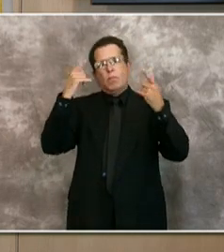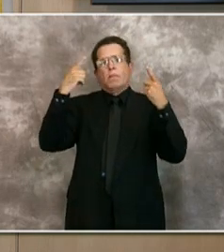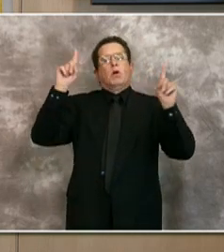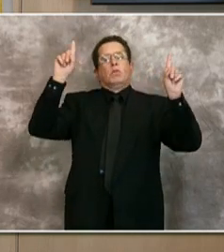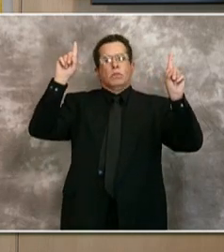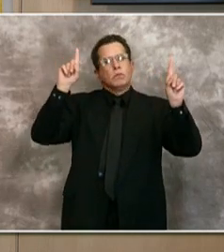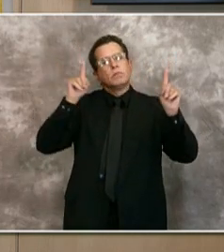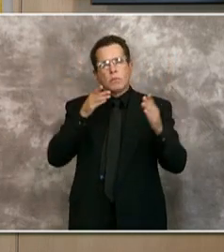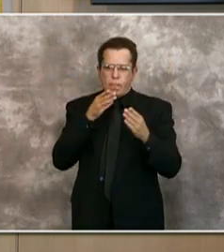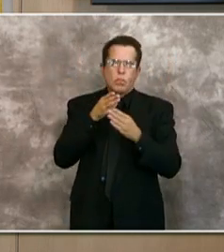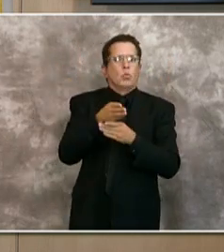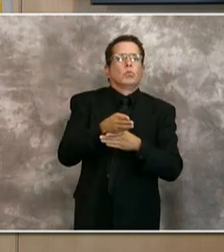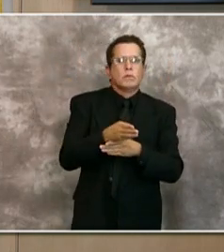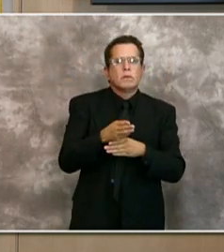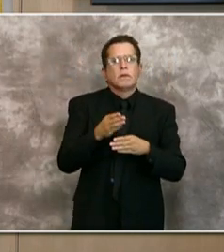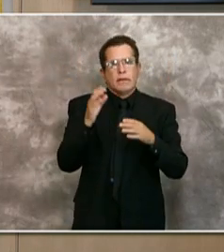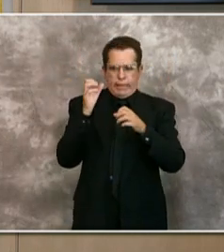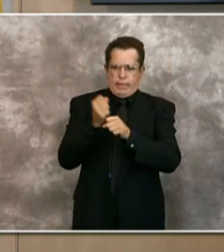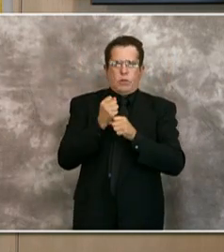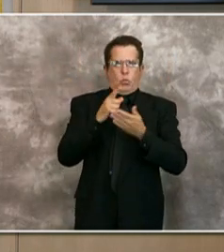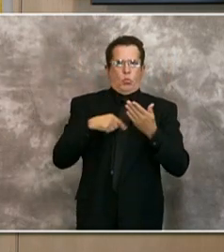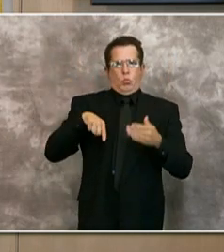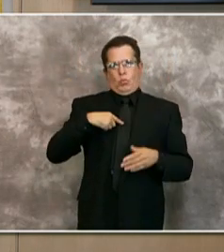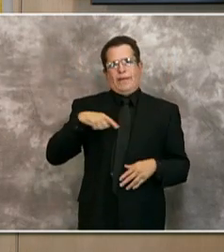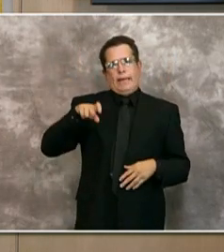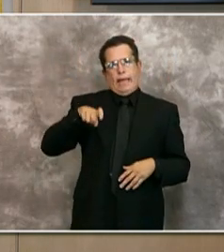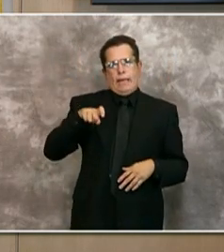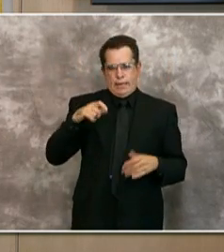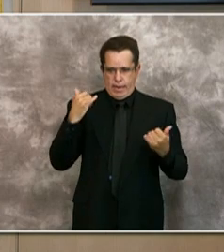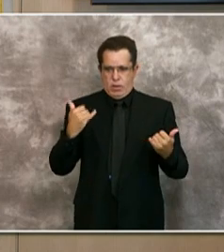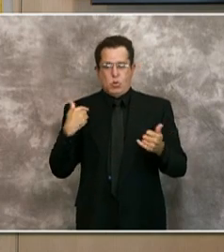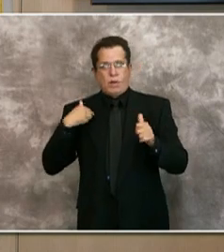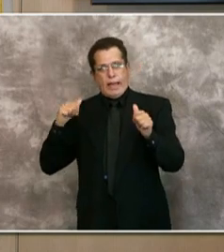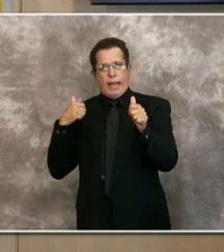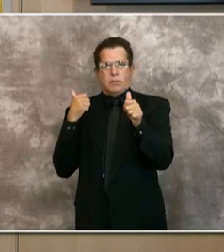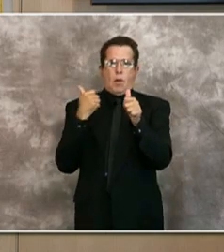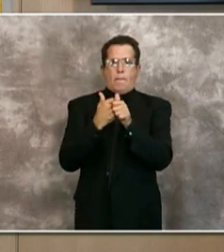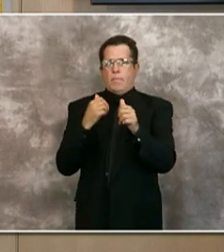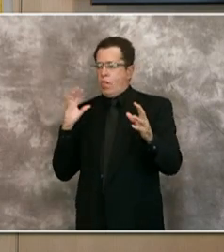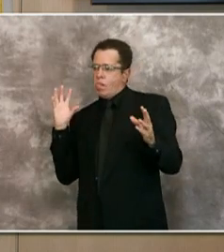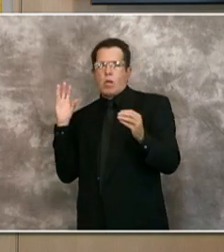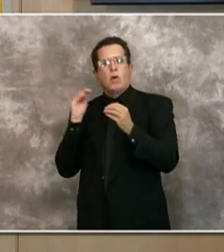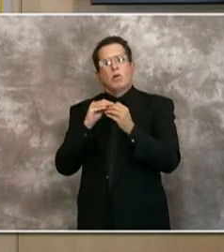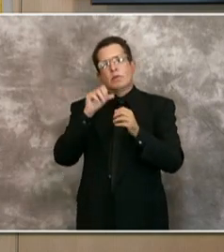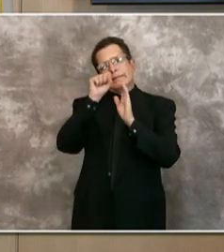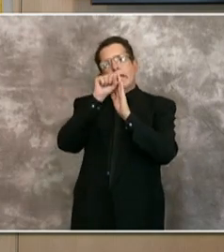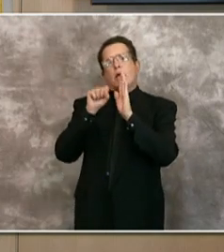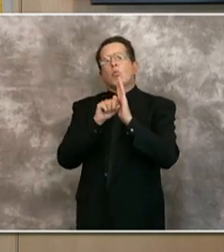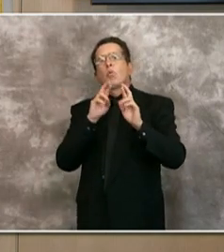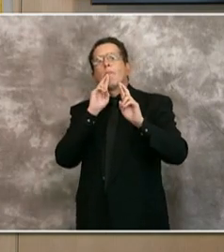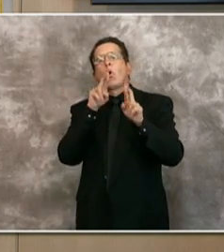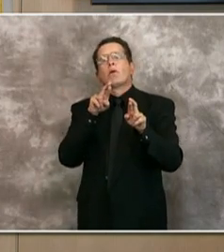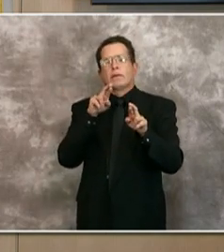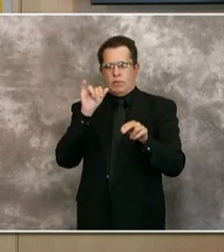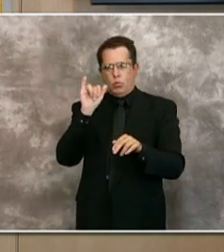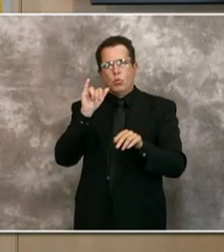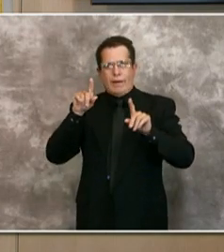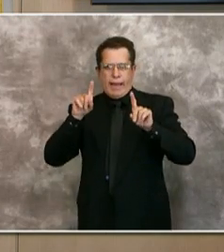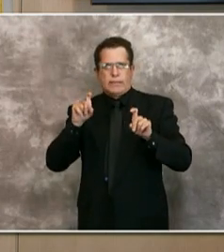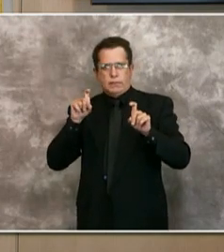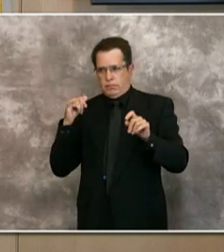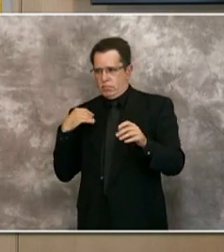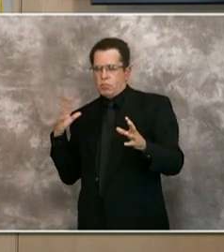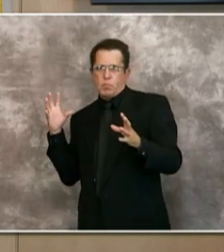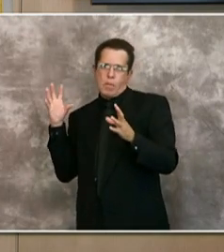work through them. And over the last, say, week, we've been catching up a backlog of some state reporting tests, a backlog